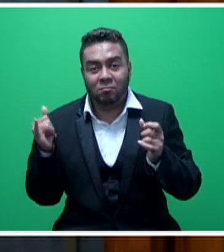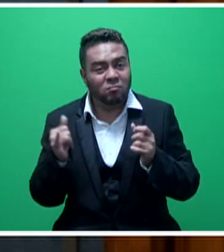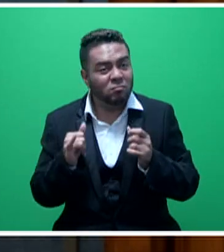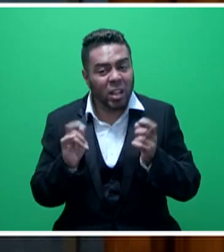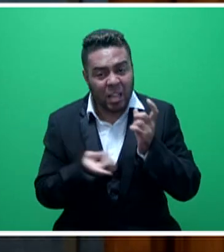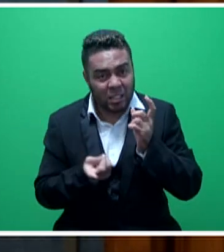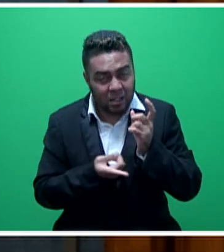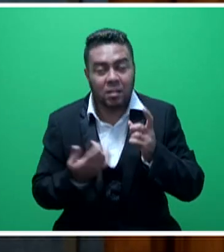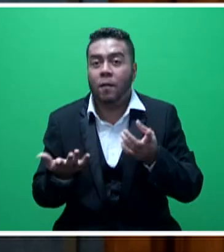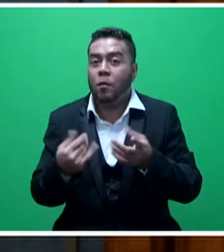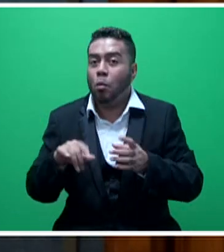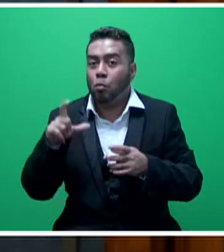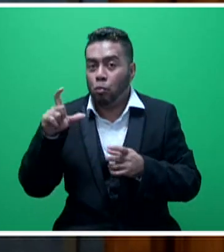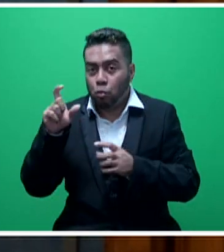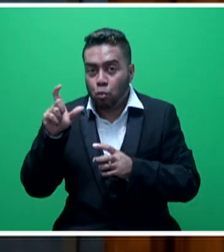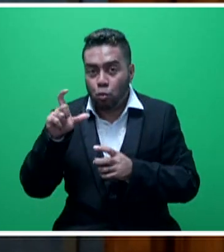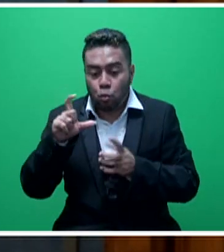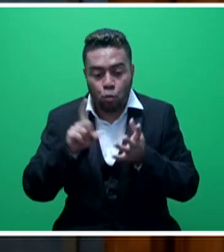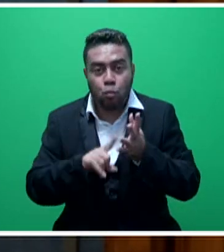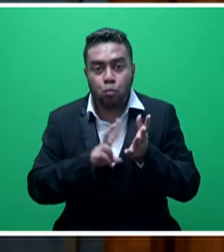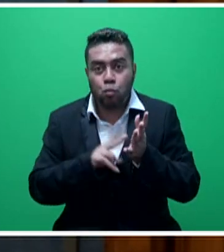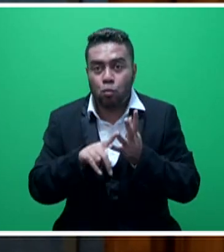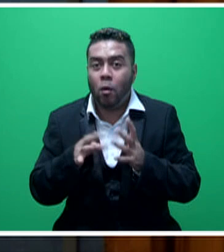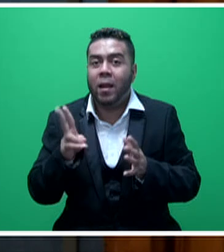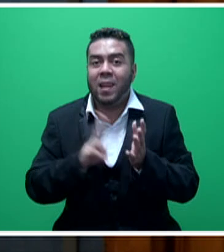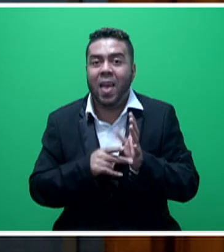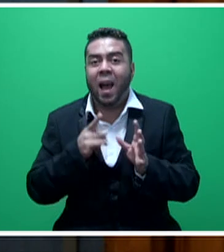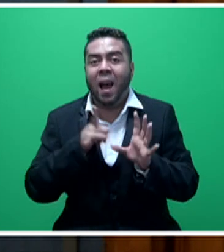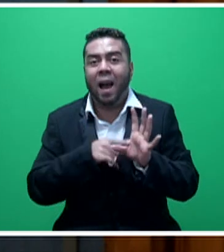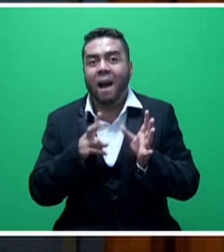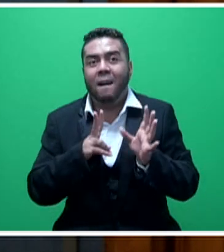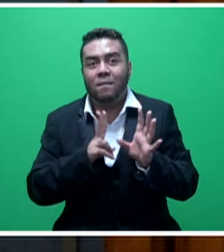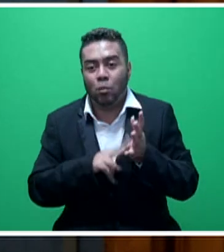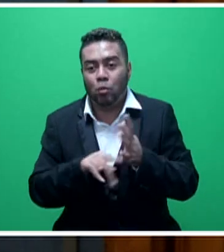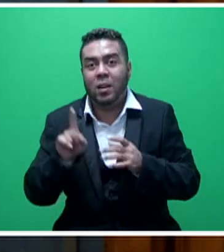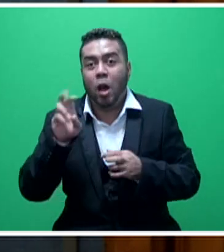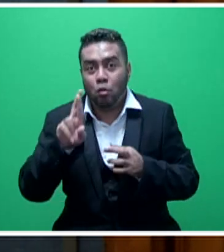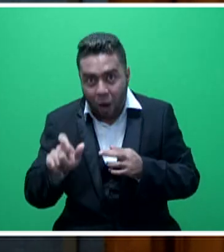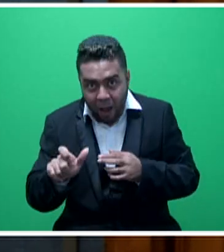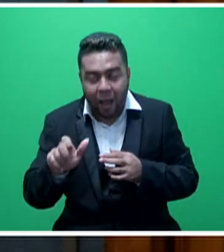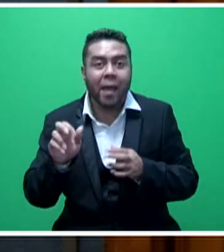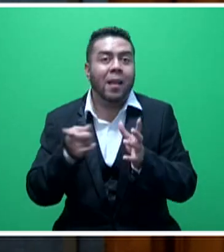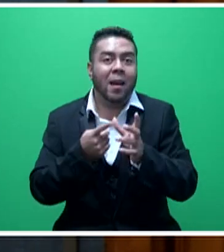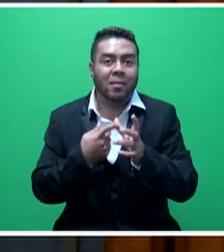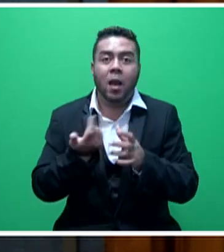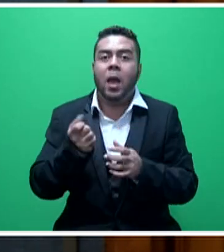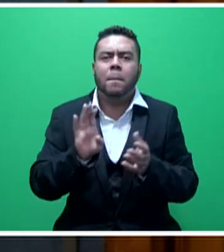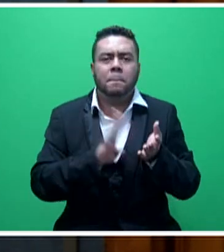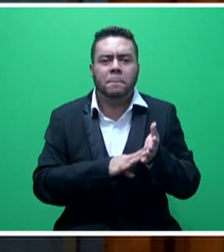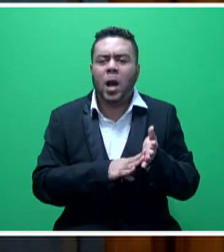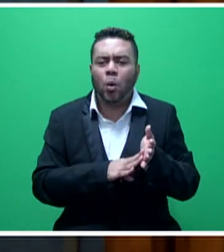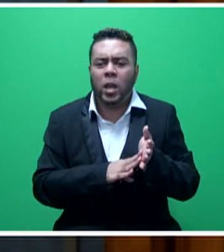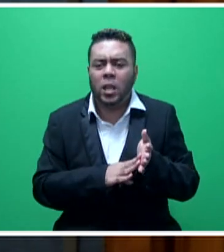Dhubu, Nakasi and Waimaro health centers, Nayawira and Tamasua nursing station, and the low-risk McCoy Maternity